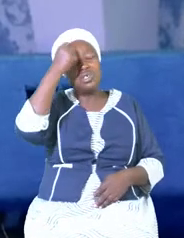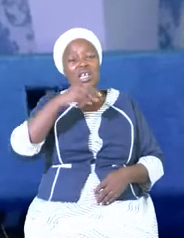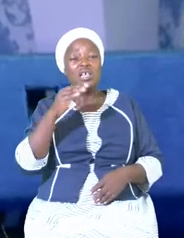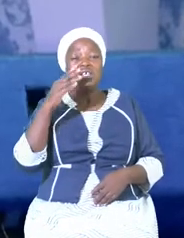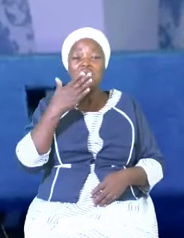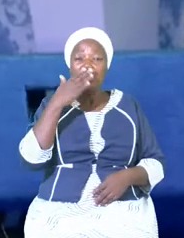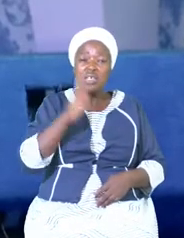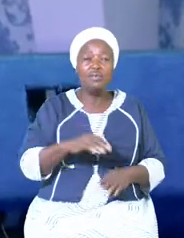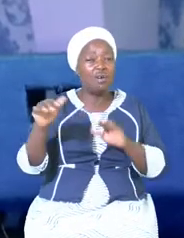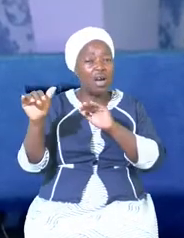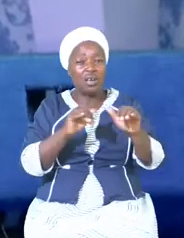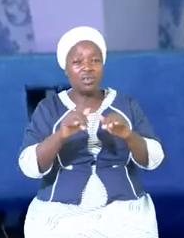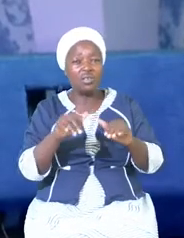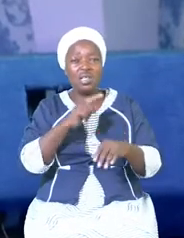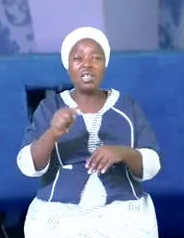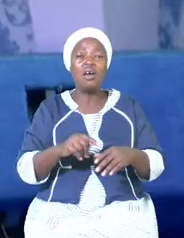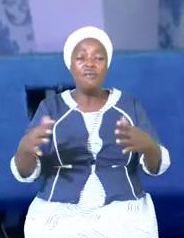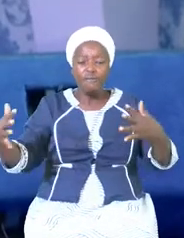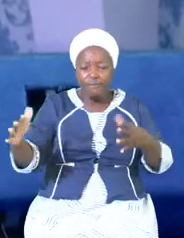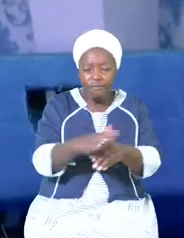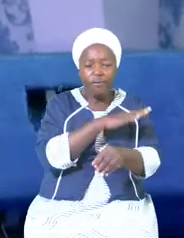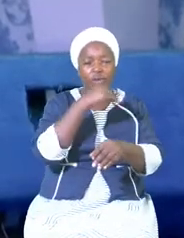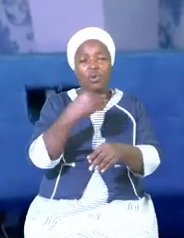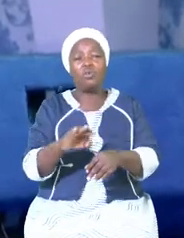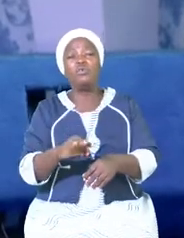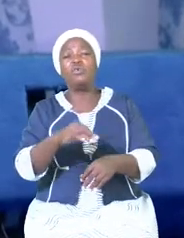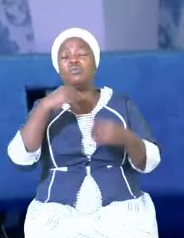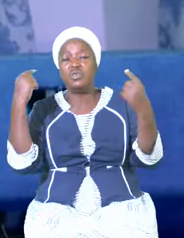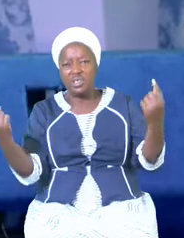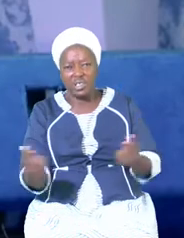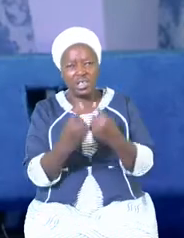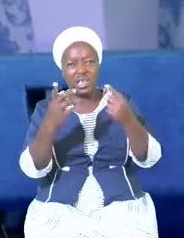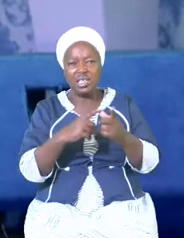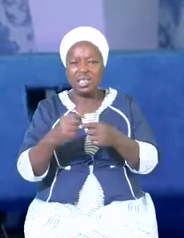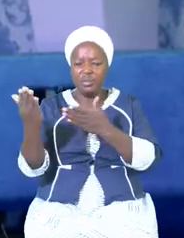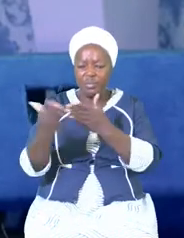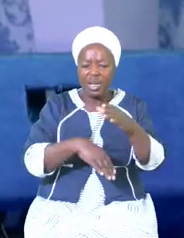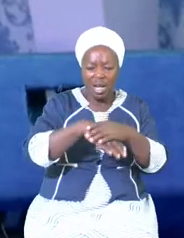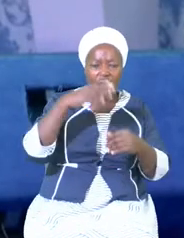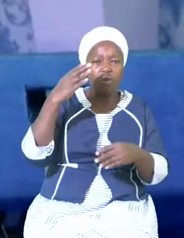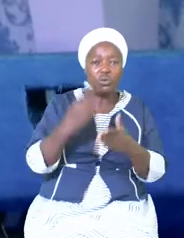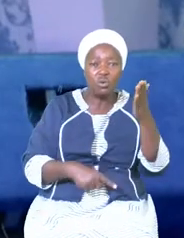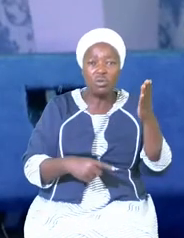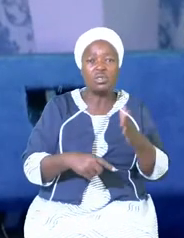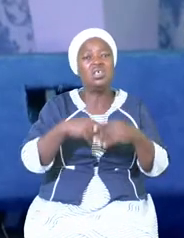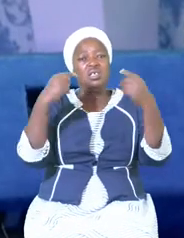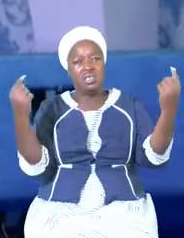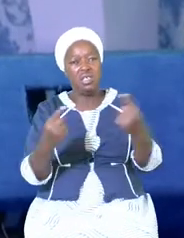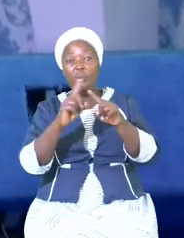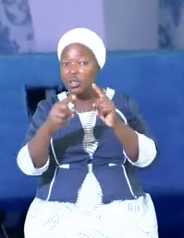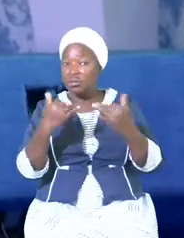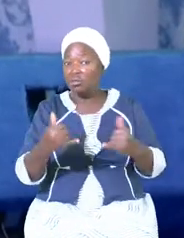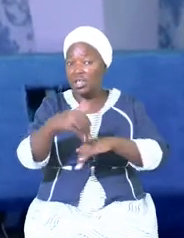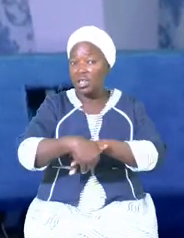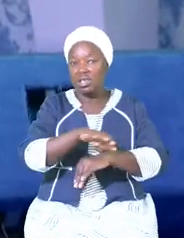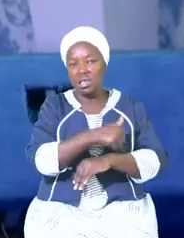are pregnant with iniquity, and they bring forth iniquity. But tonight, a change has